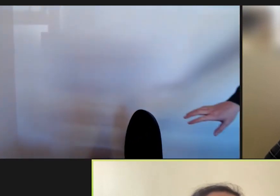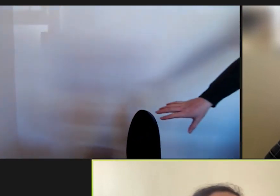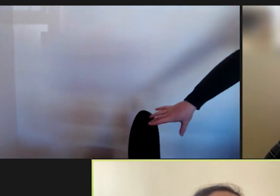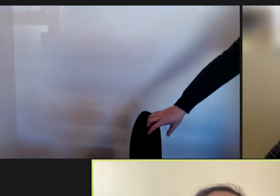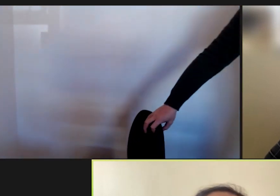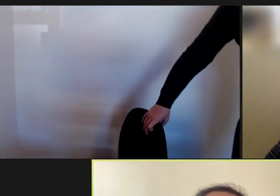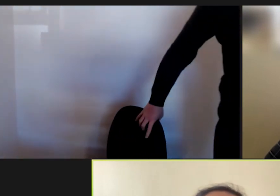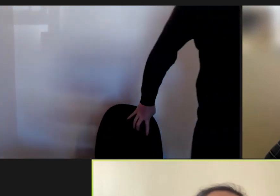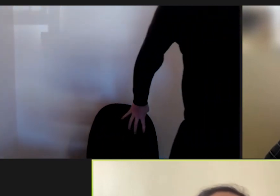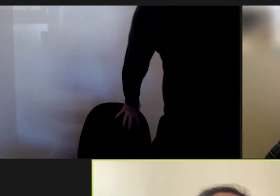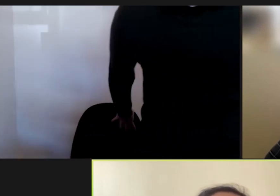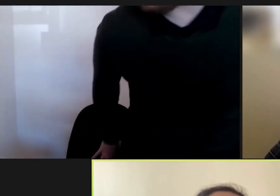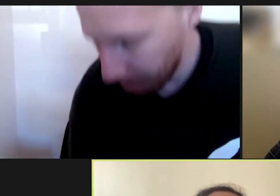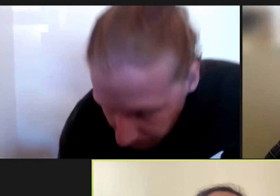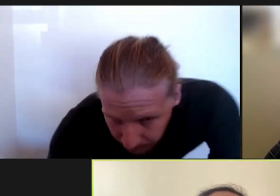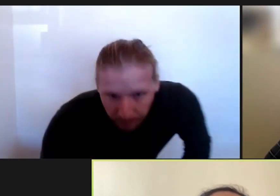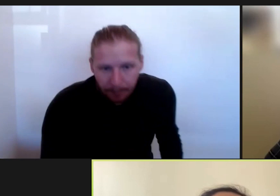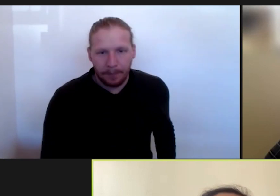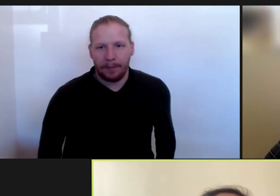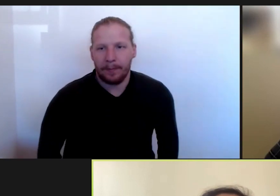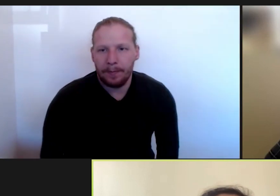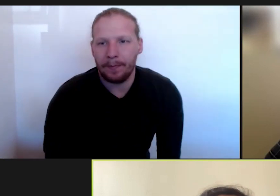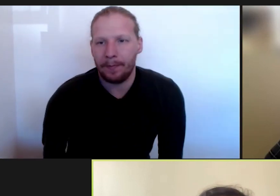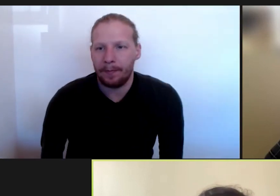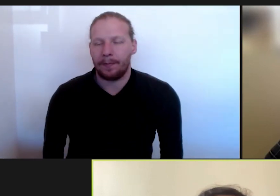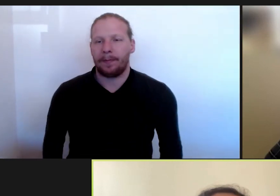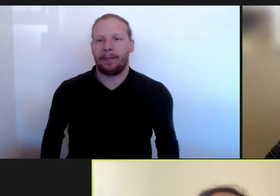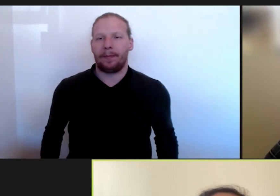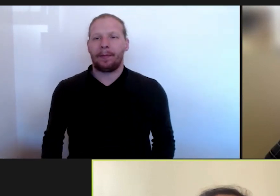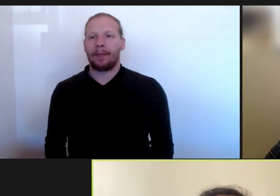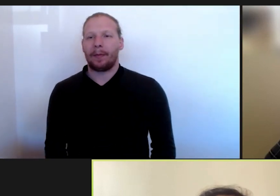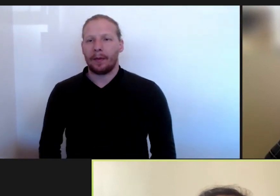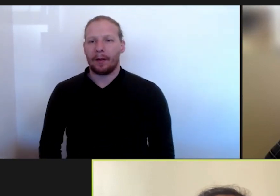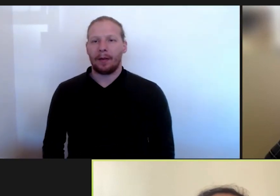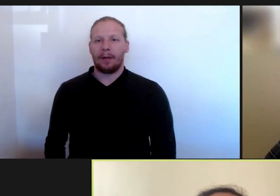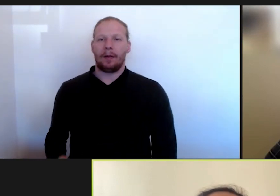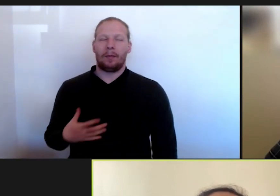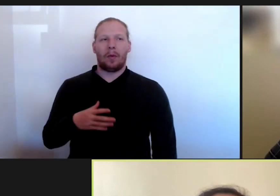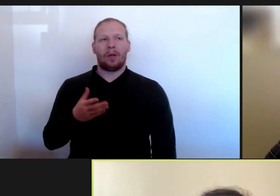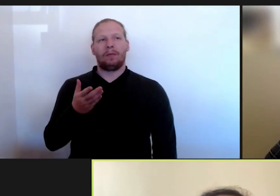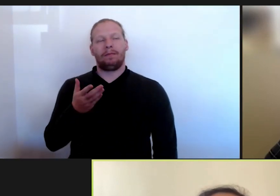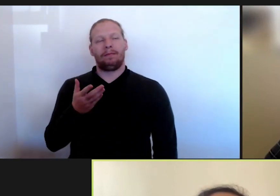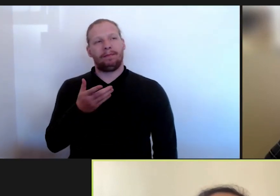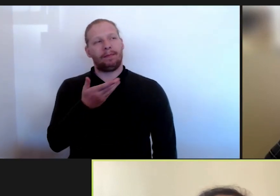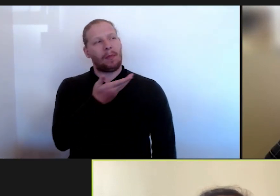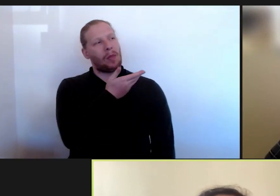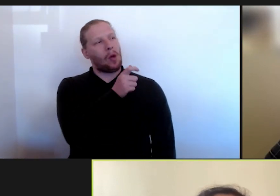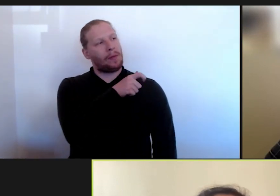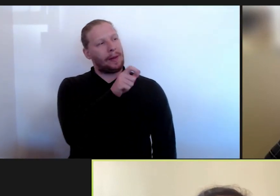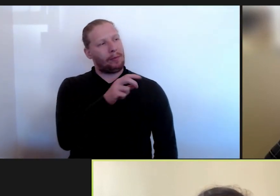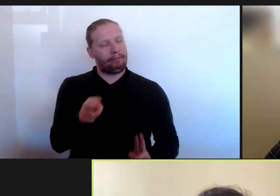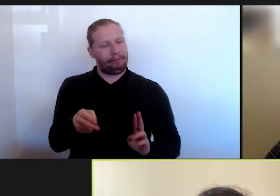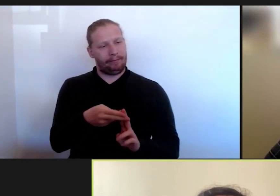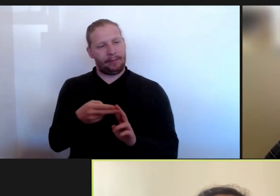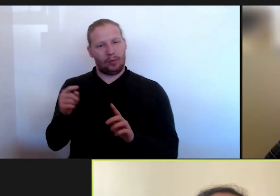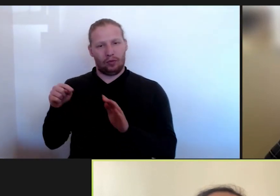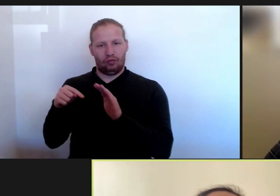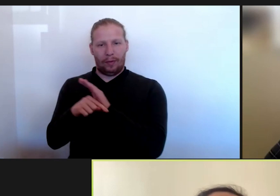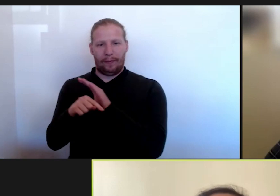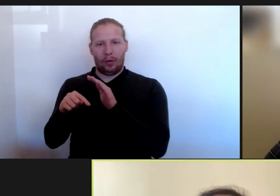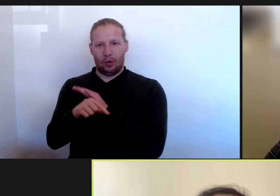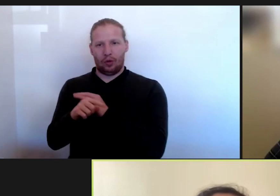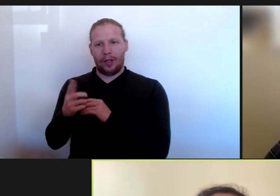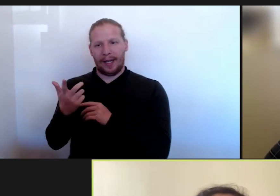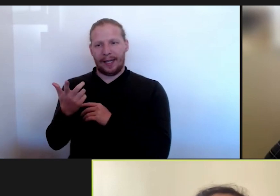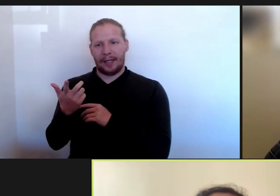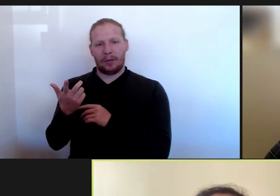needing to be saved, rescued, and incapable people. We are so capable. And we are so capable of being your partner. And